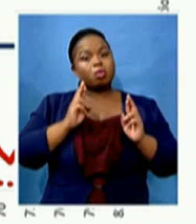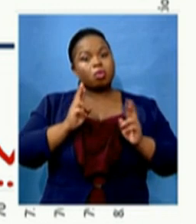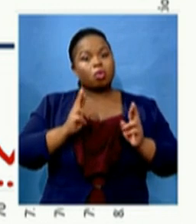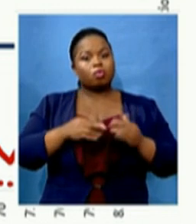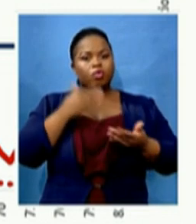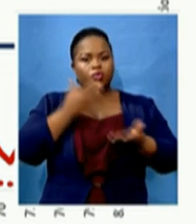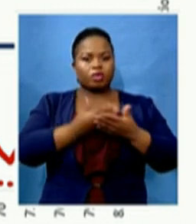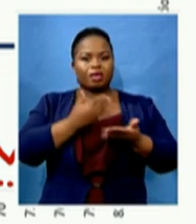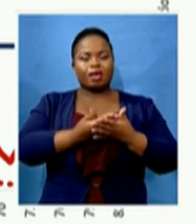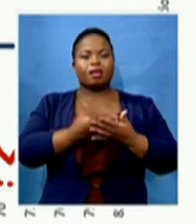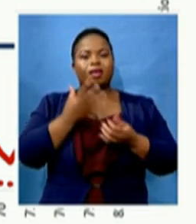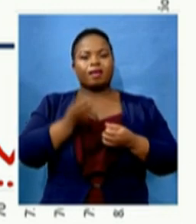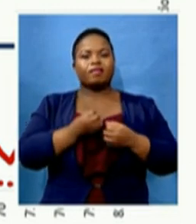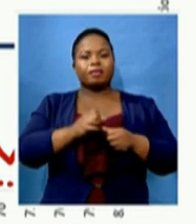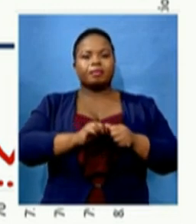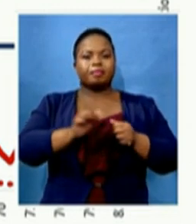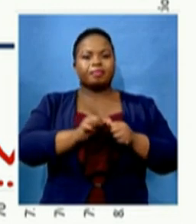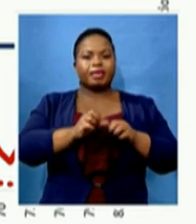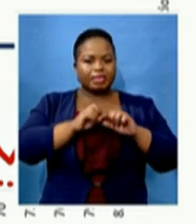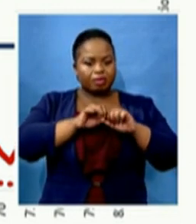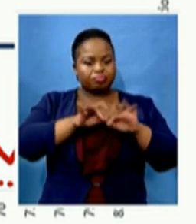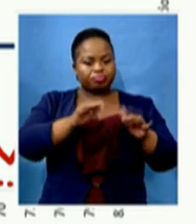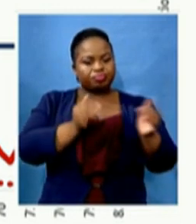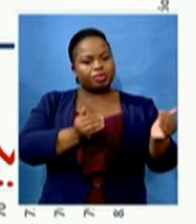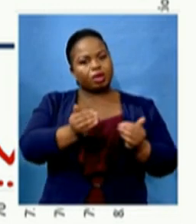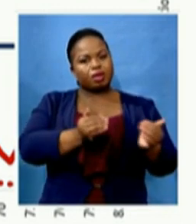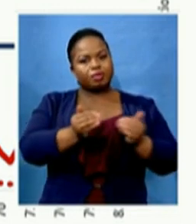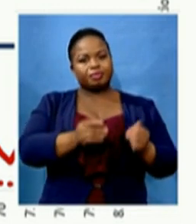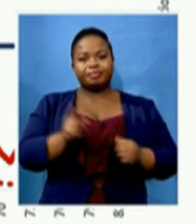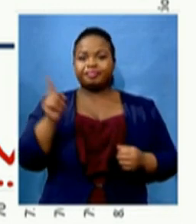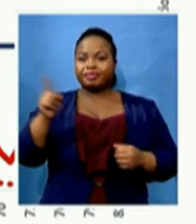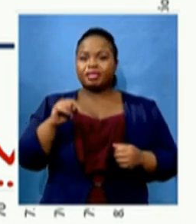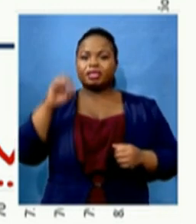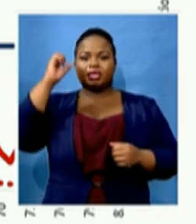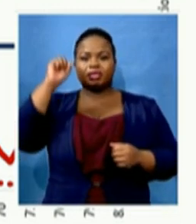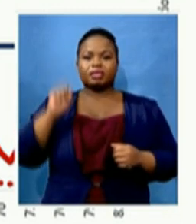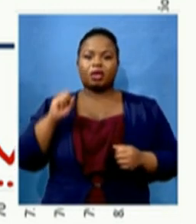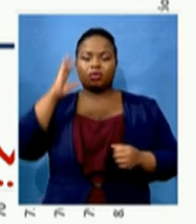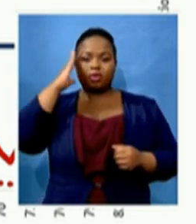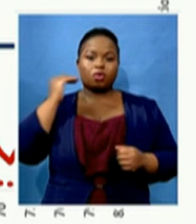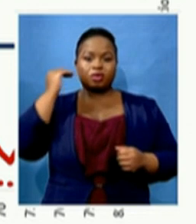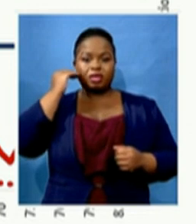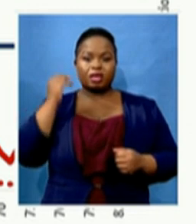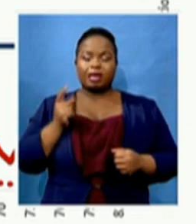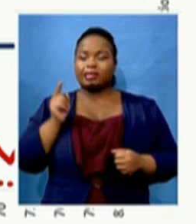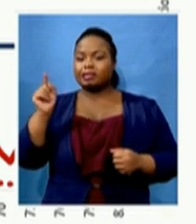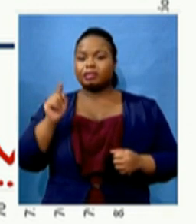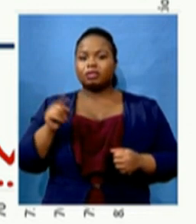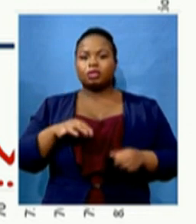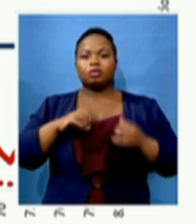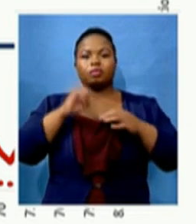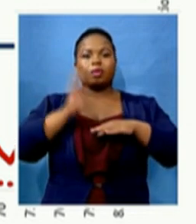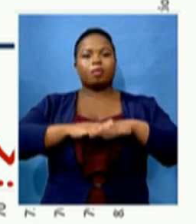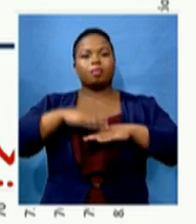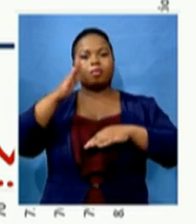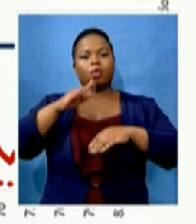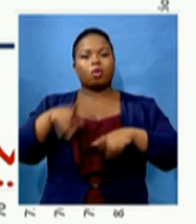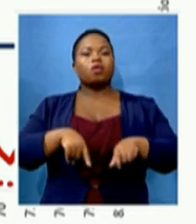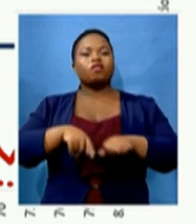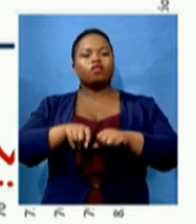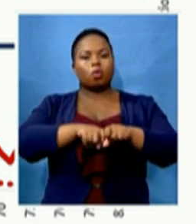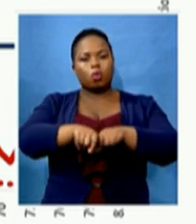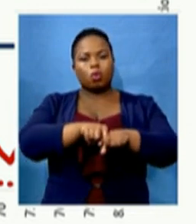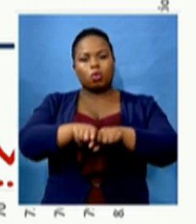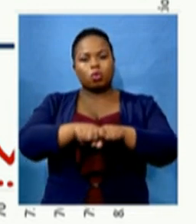South Korea, where the intervention was mass testing and tracing, introduced at a very early stage. So